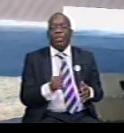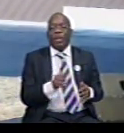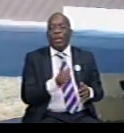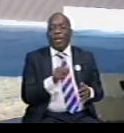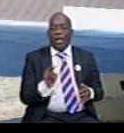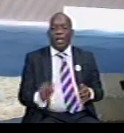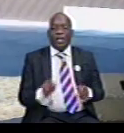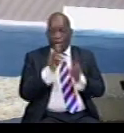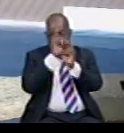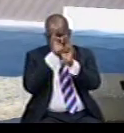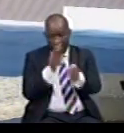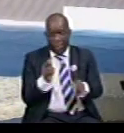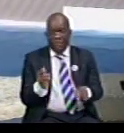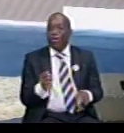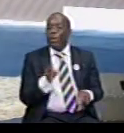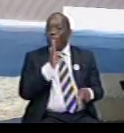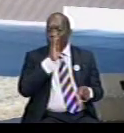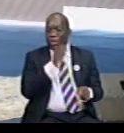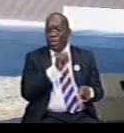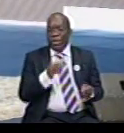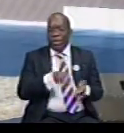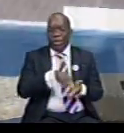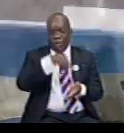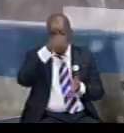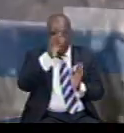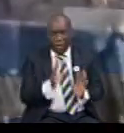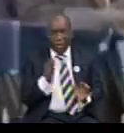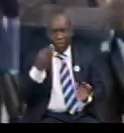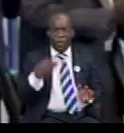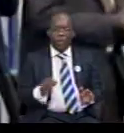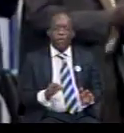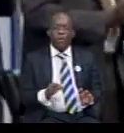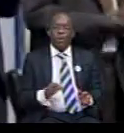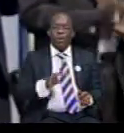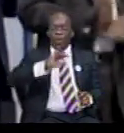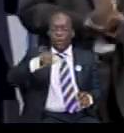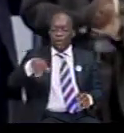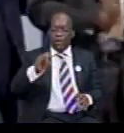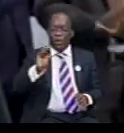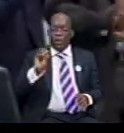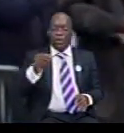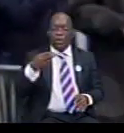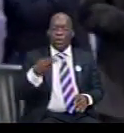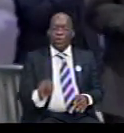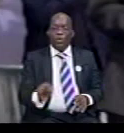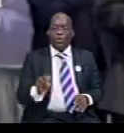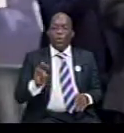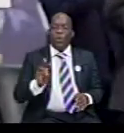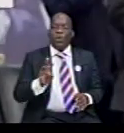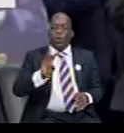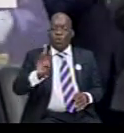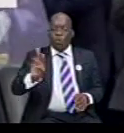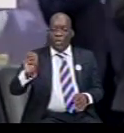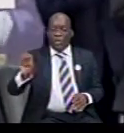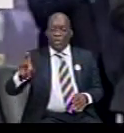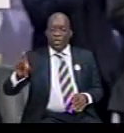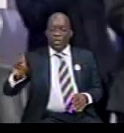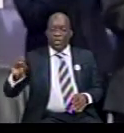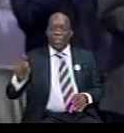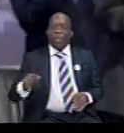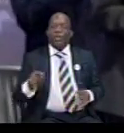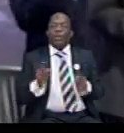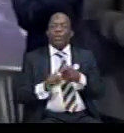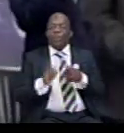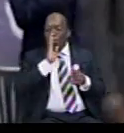a student of John Wesley and a founder of the Methodist Church, to be introduced today in